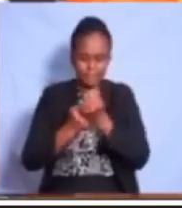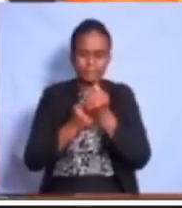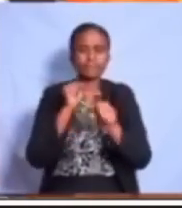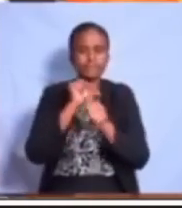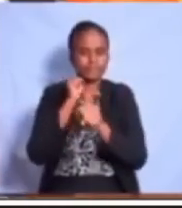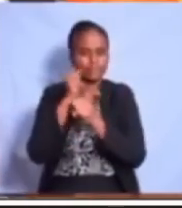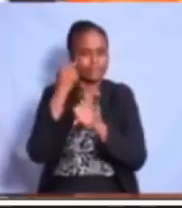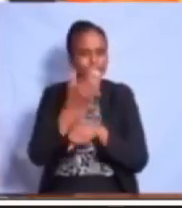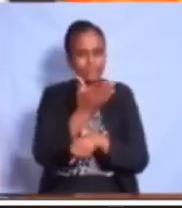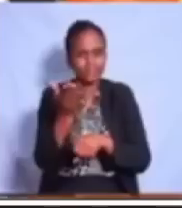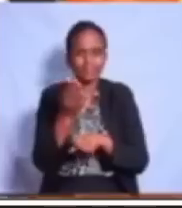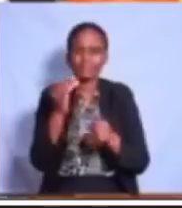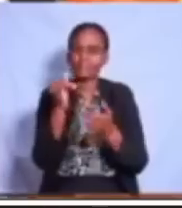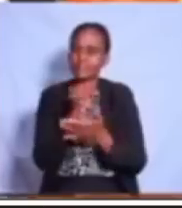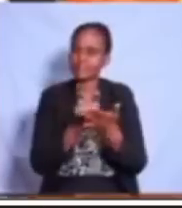institutions.